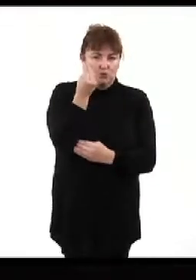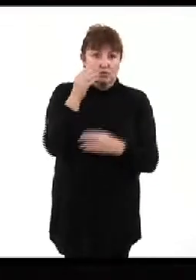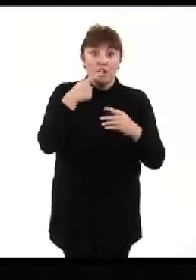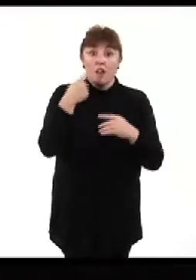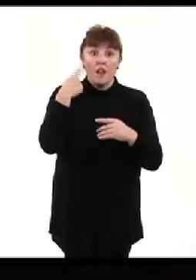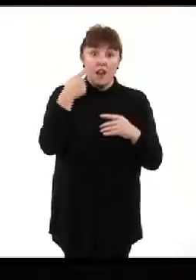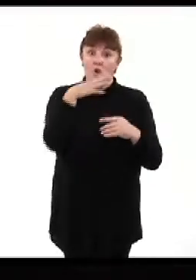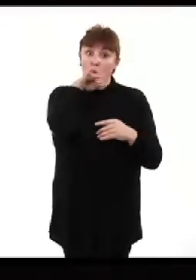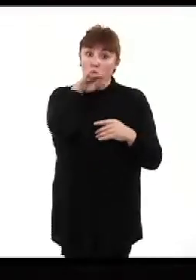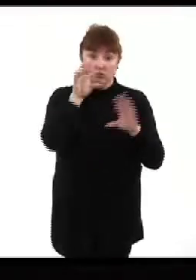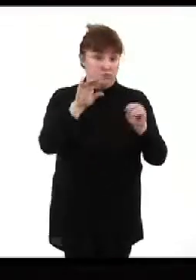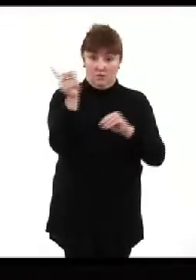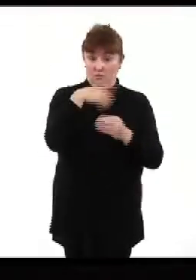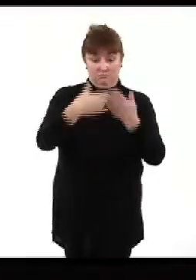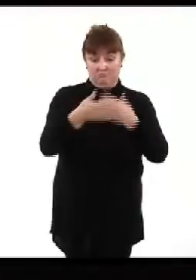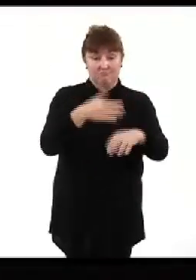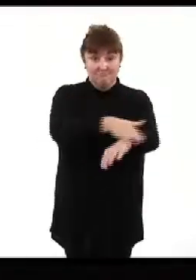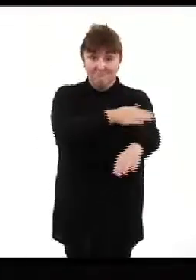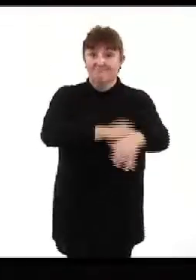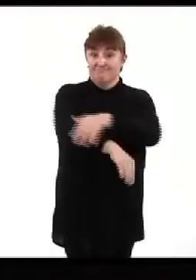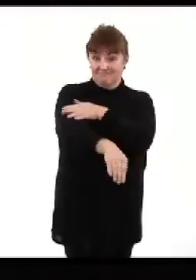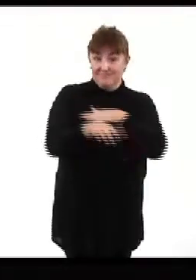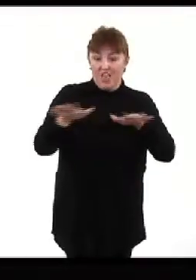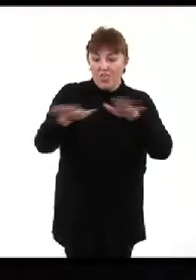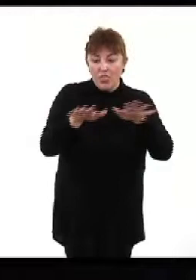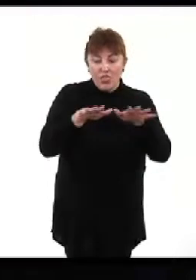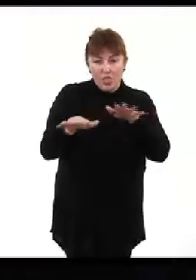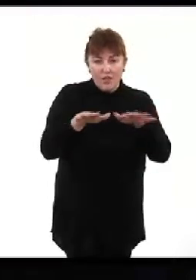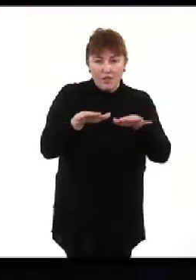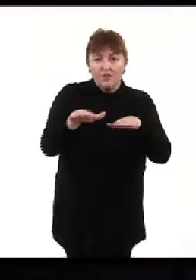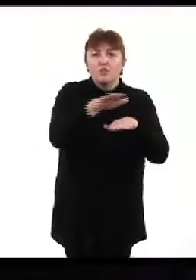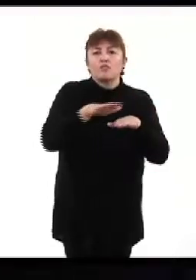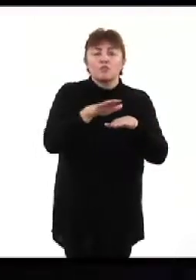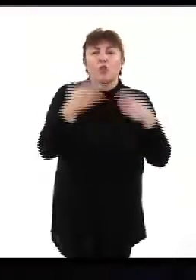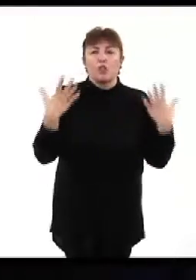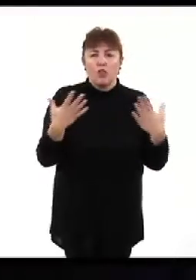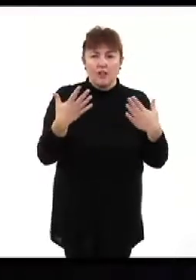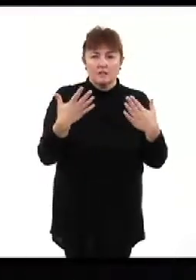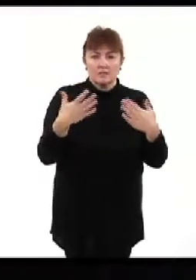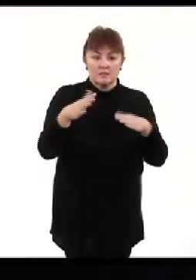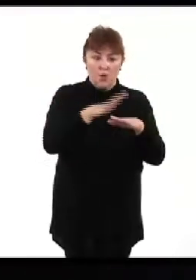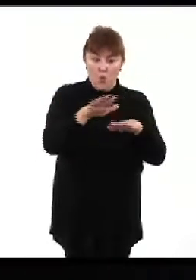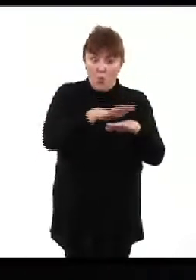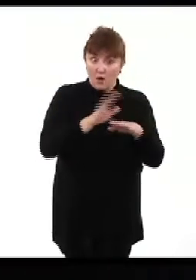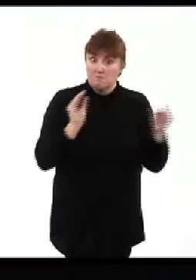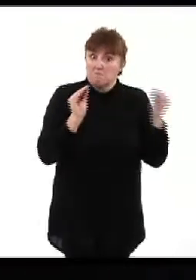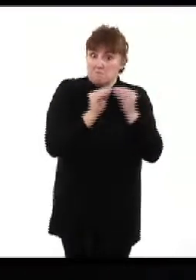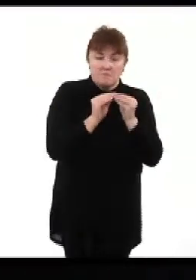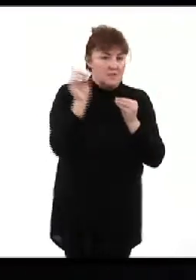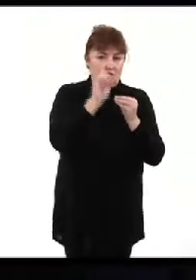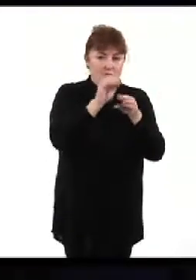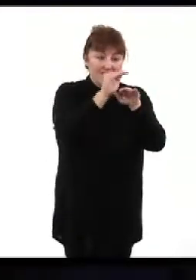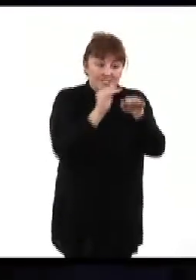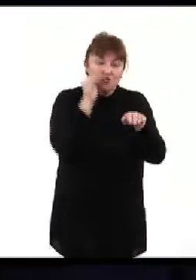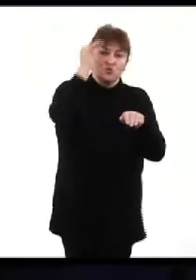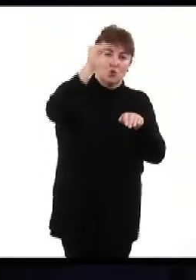region that controls the hands and the arms isn't in the same place. It's more superior. It's in a different place. And sign languages are, of course,